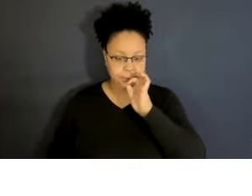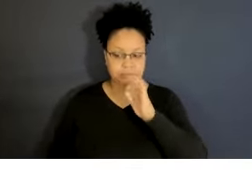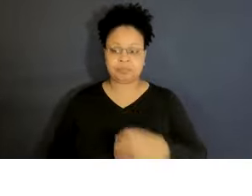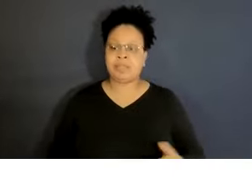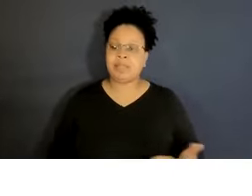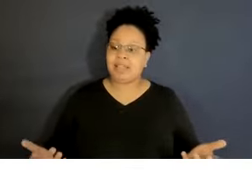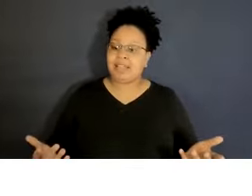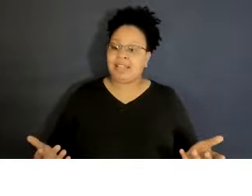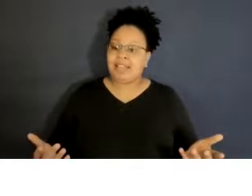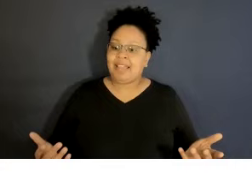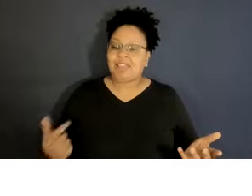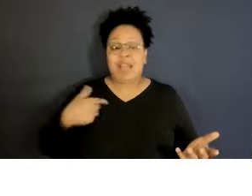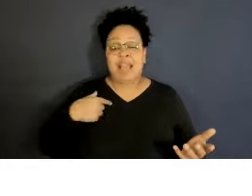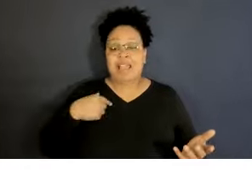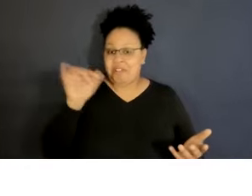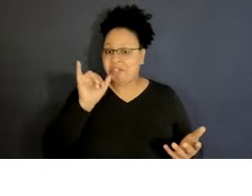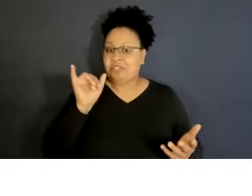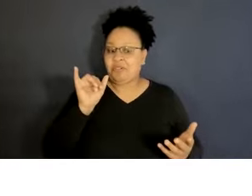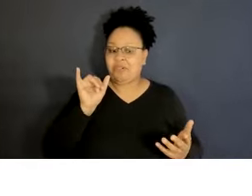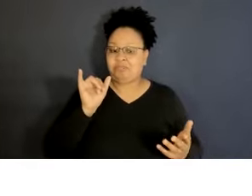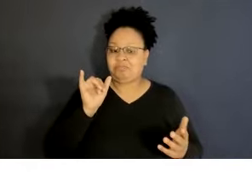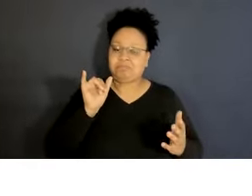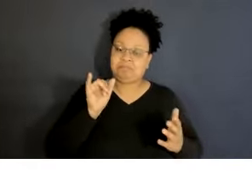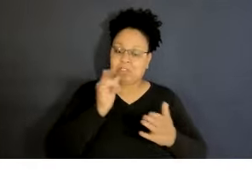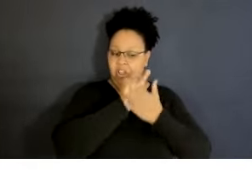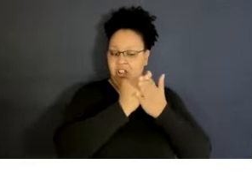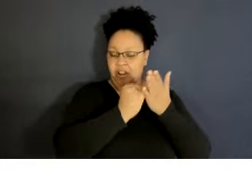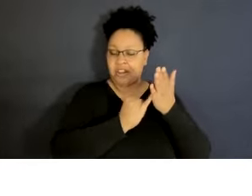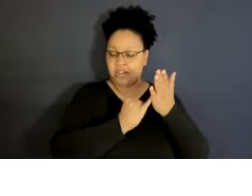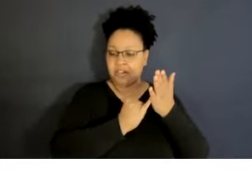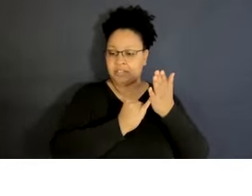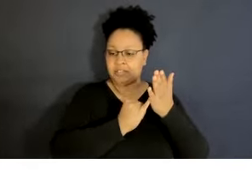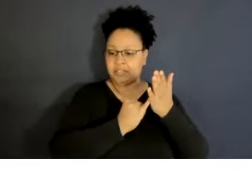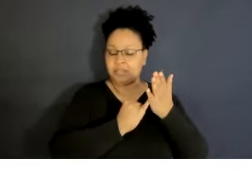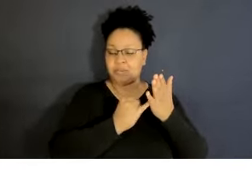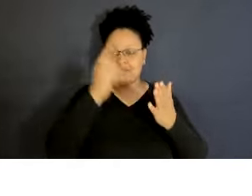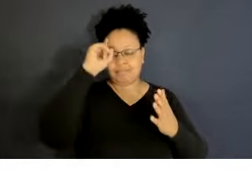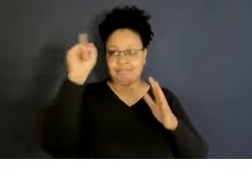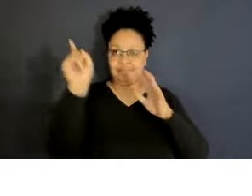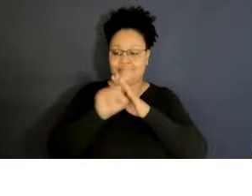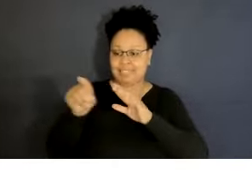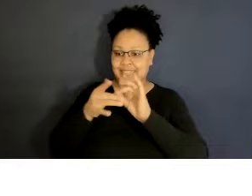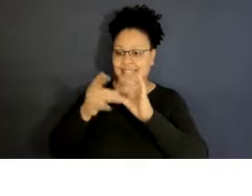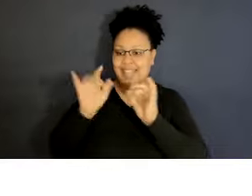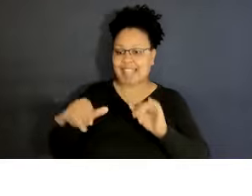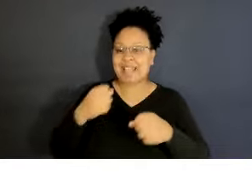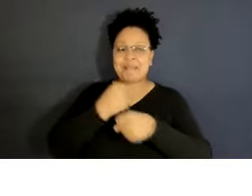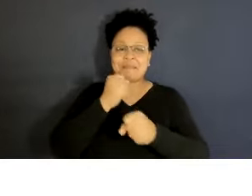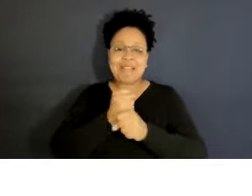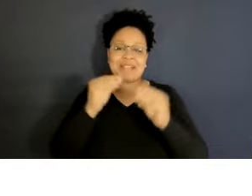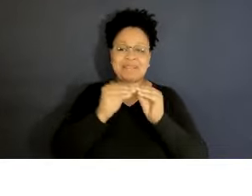I'm an artist as well, and what came to my mind was making more rap